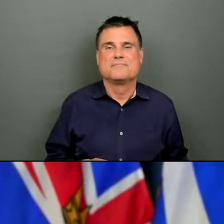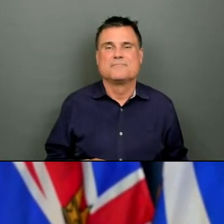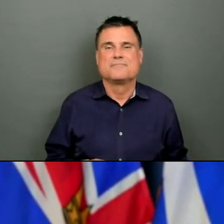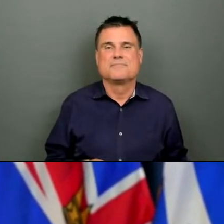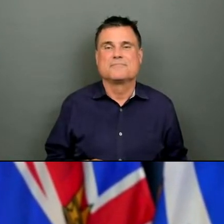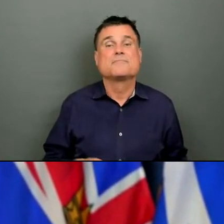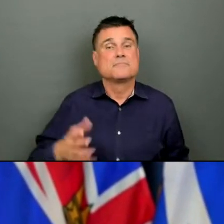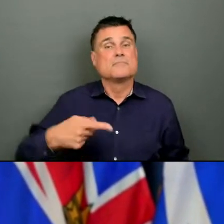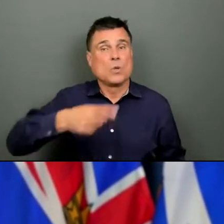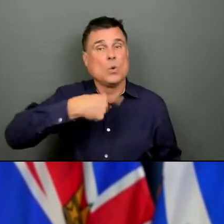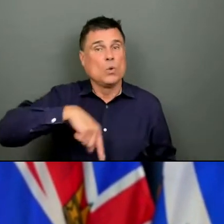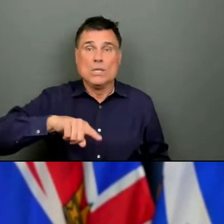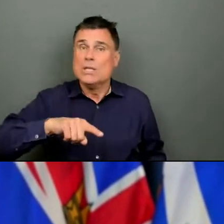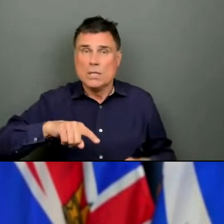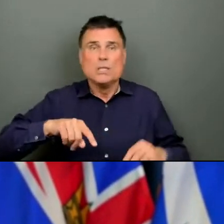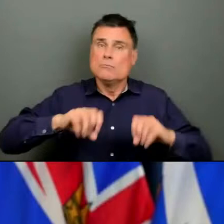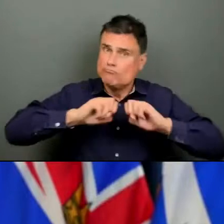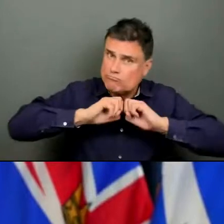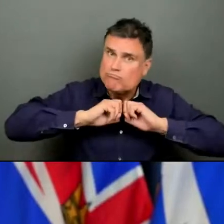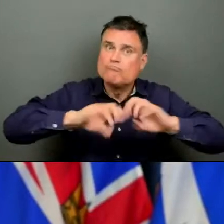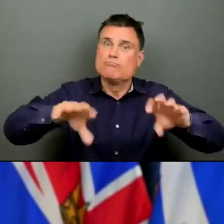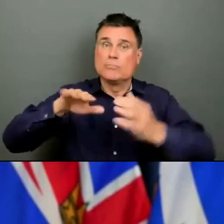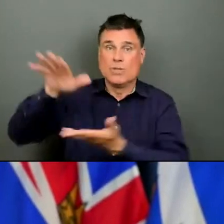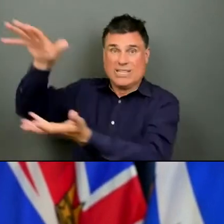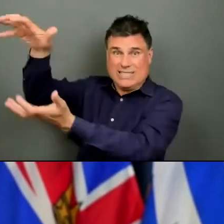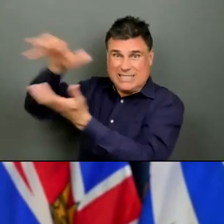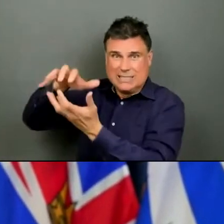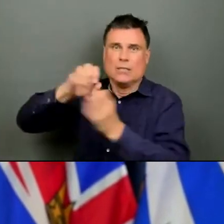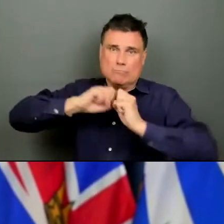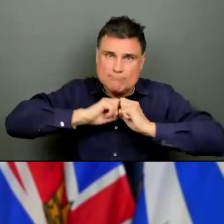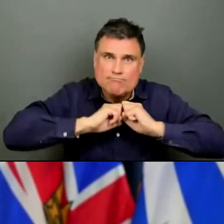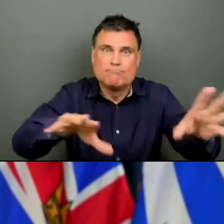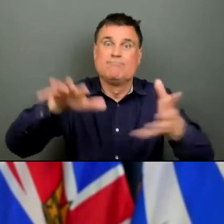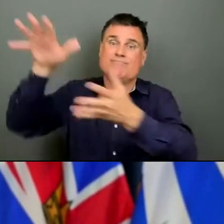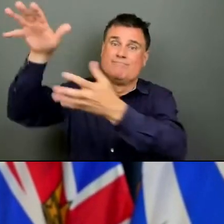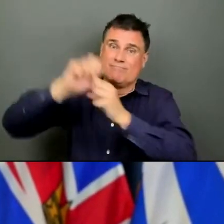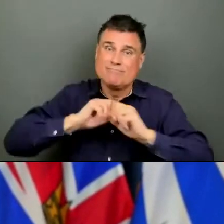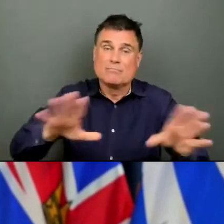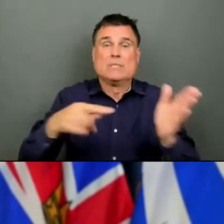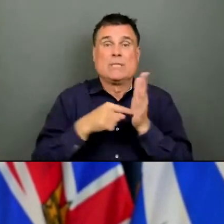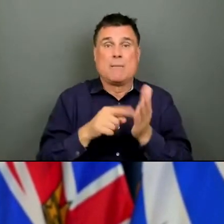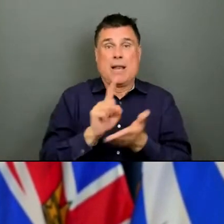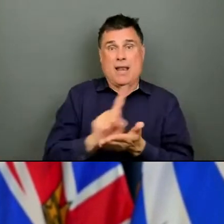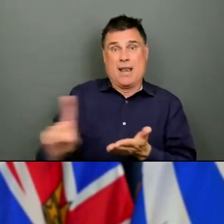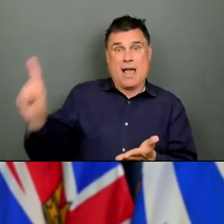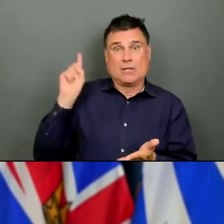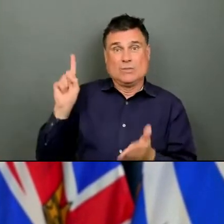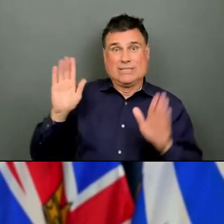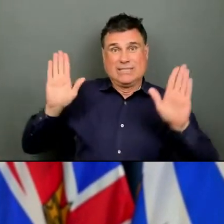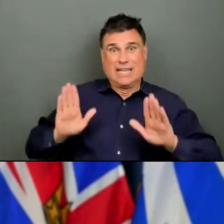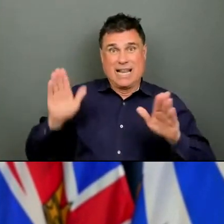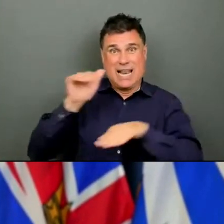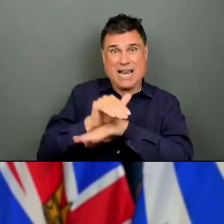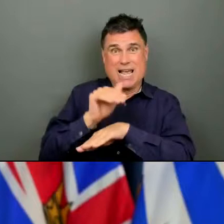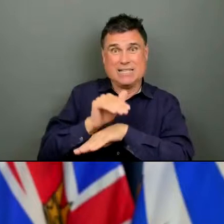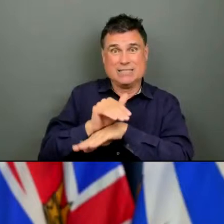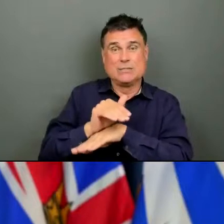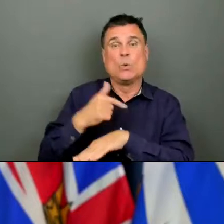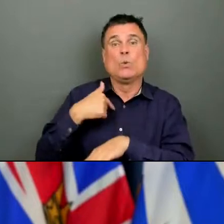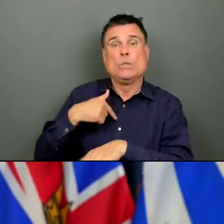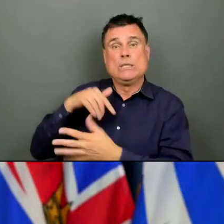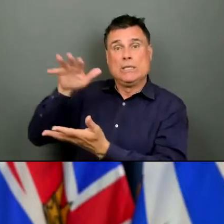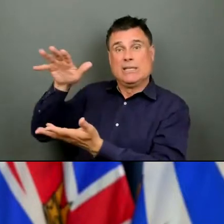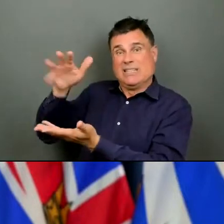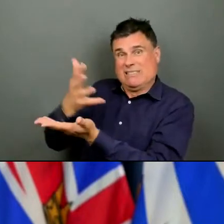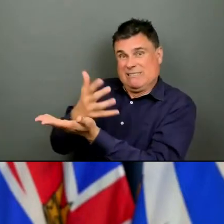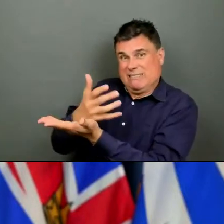delivering vaccine every week that comes to us. At the end of last week, Marcella, on Sunday night, we were virtually out of Pfizer. We kept some